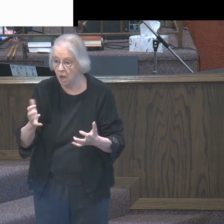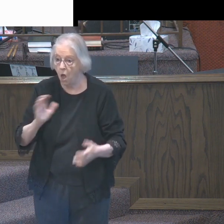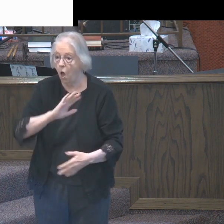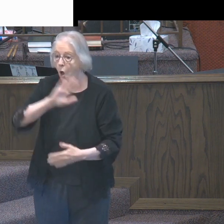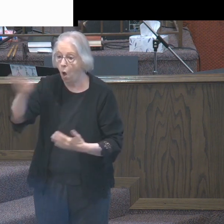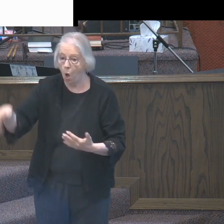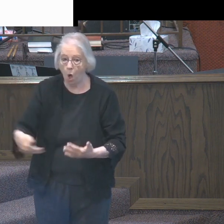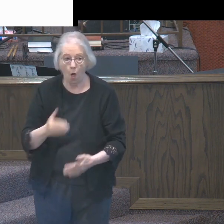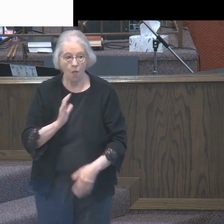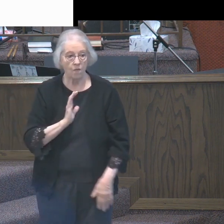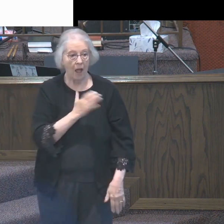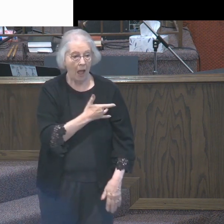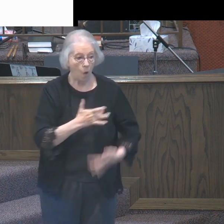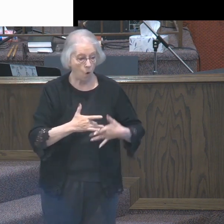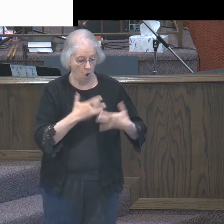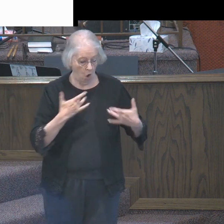but